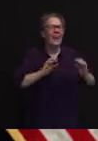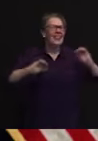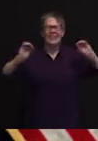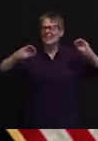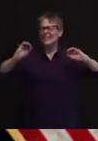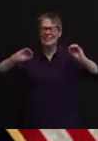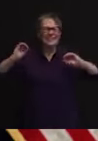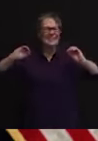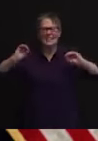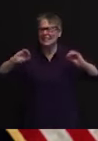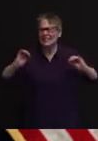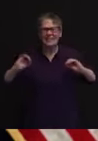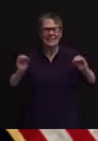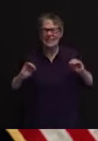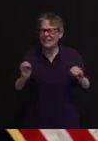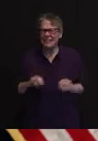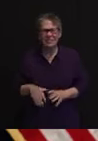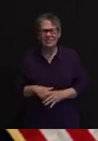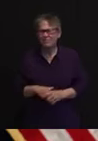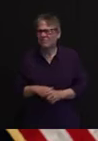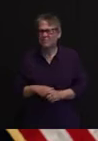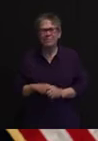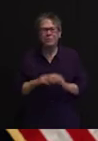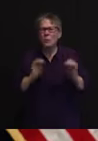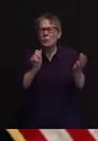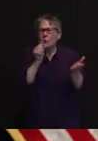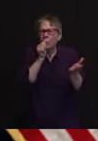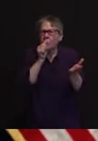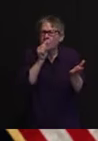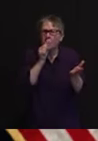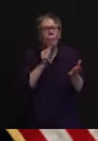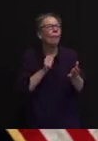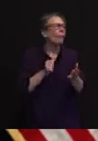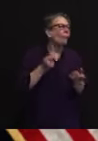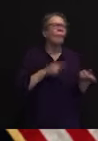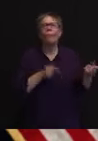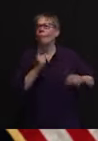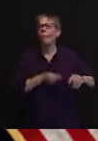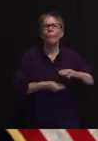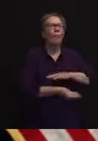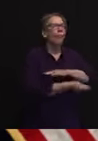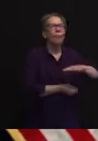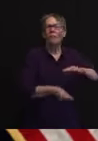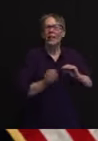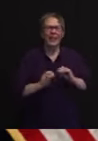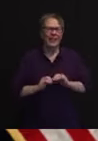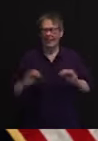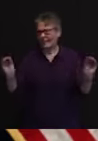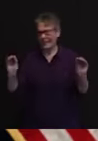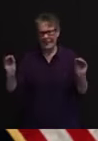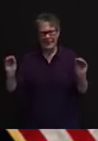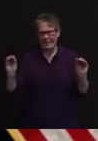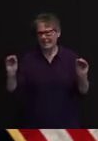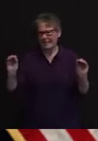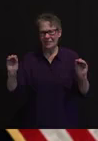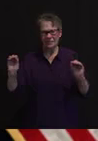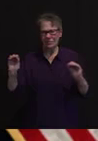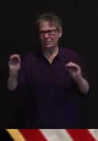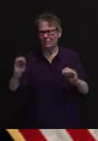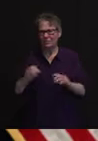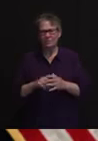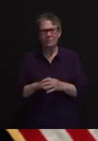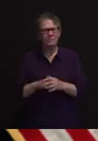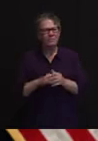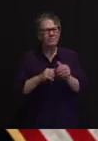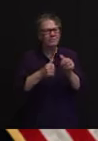with, an economic professional, whether they're in government or not, and then the chiefs of staff for the governors. So